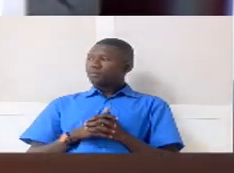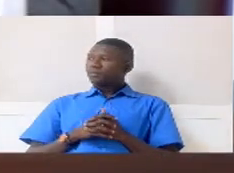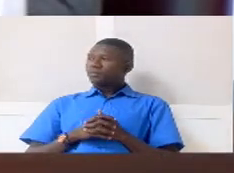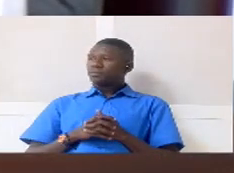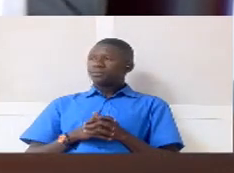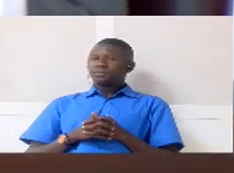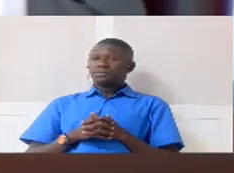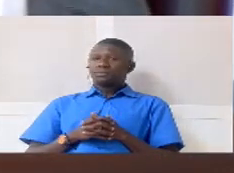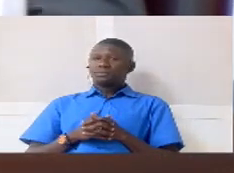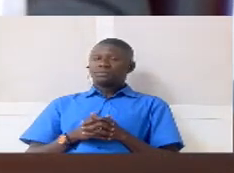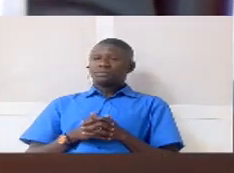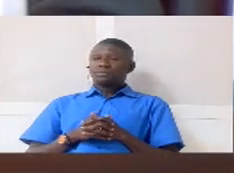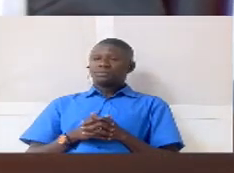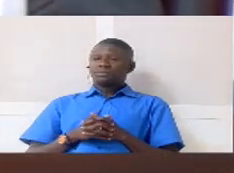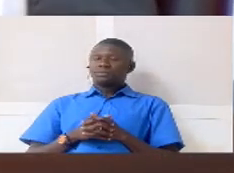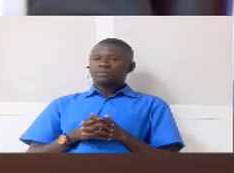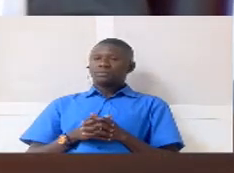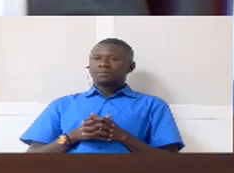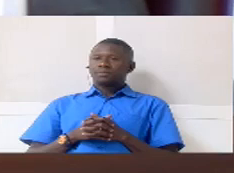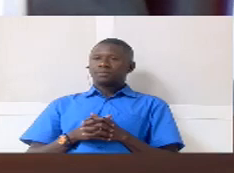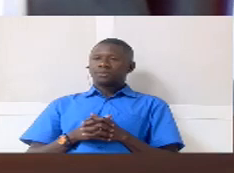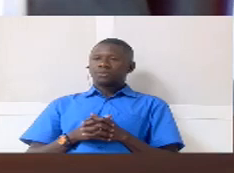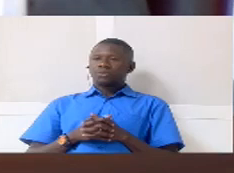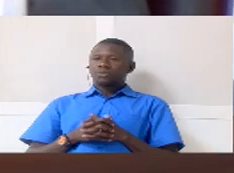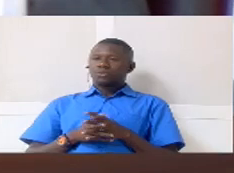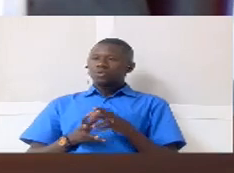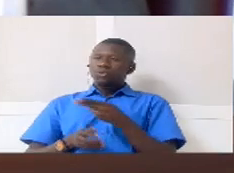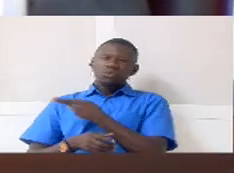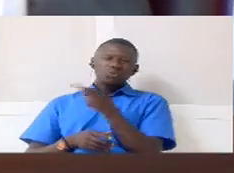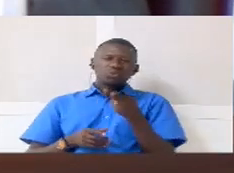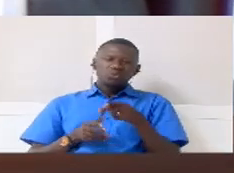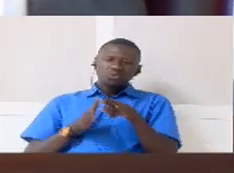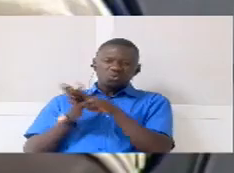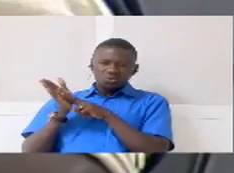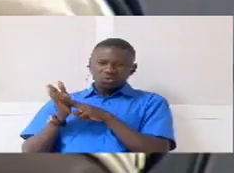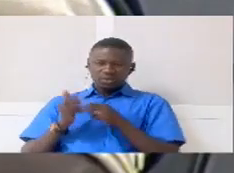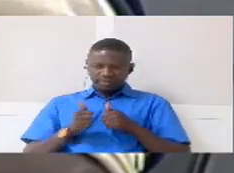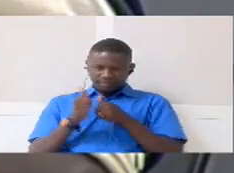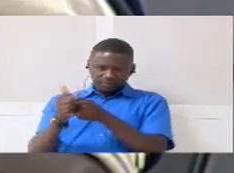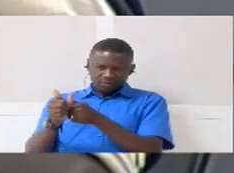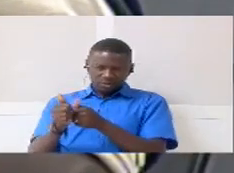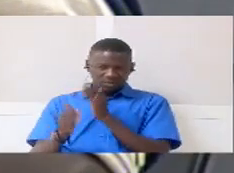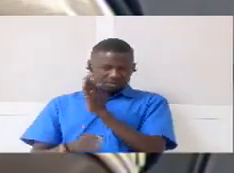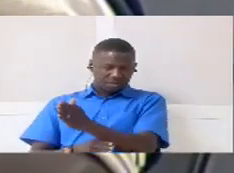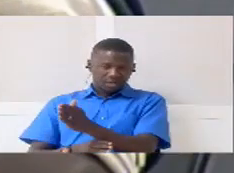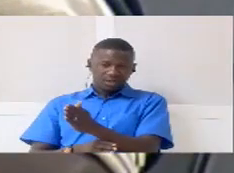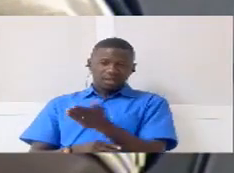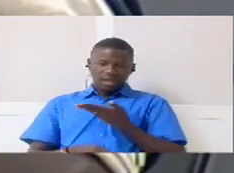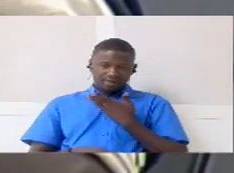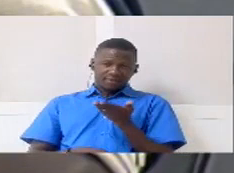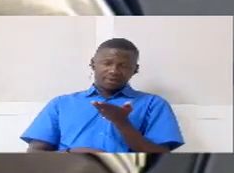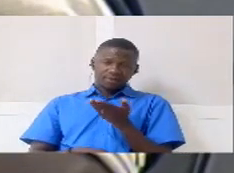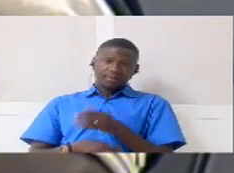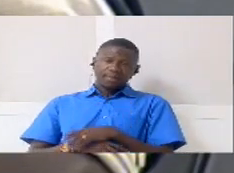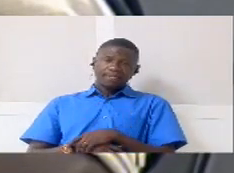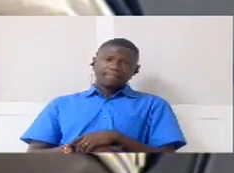Are they, excuse me, are they being followed? Oh, sartol ni ni kabule no maleba. Kabla wale na maten fo